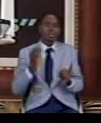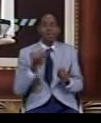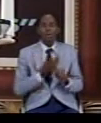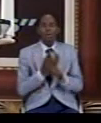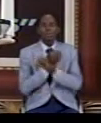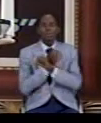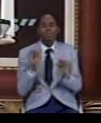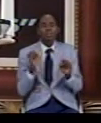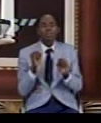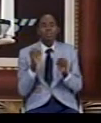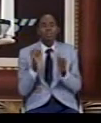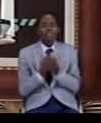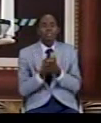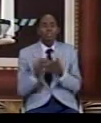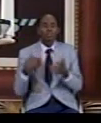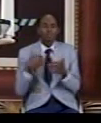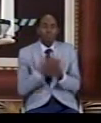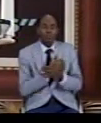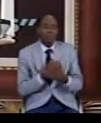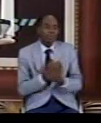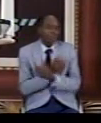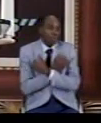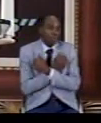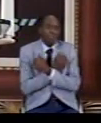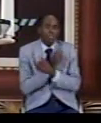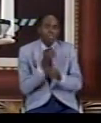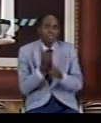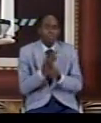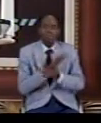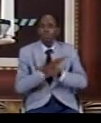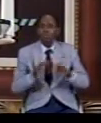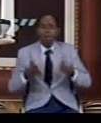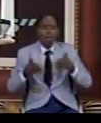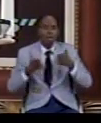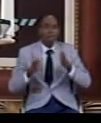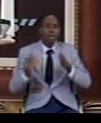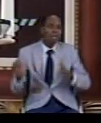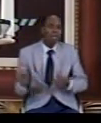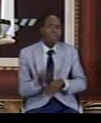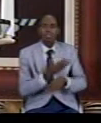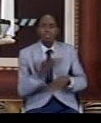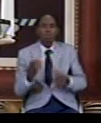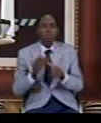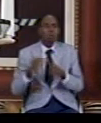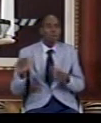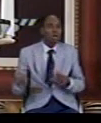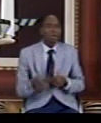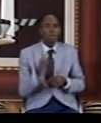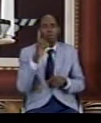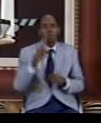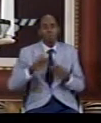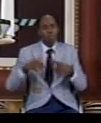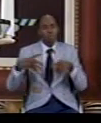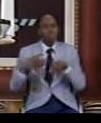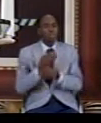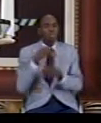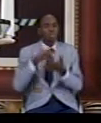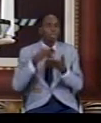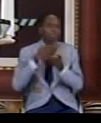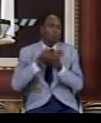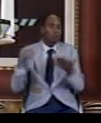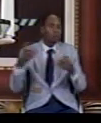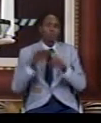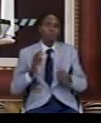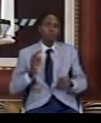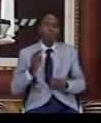salvation we embrace and we keep, and we do not allow anything or anyone to take it away from